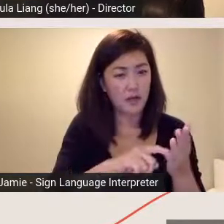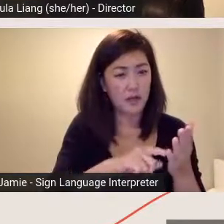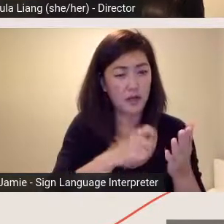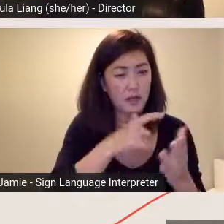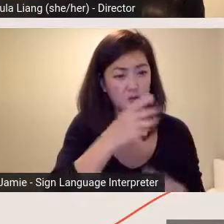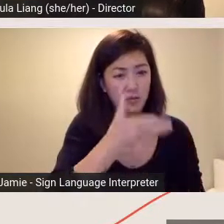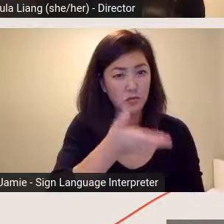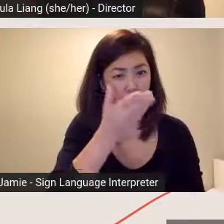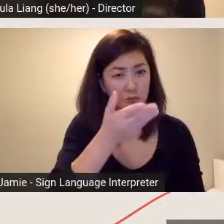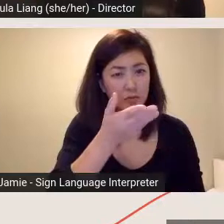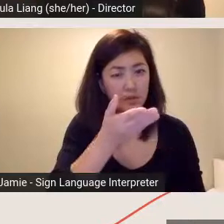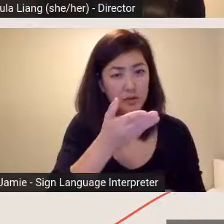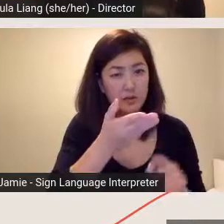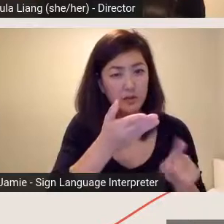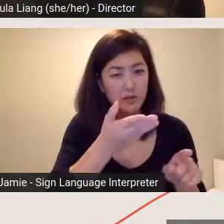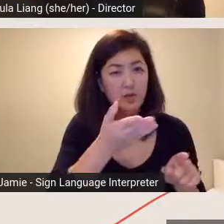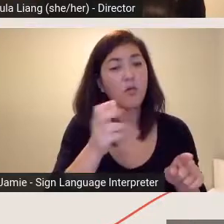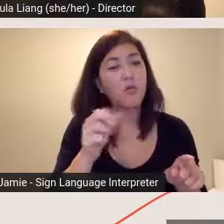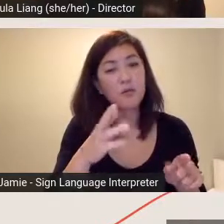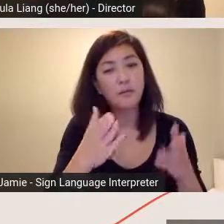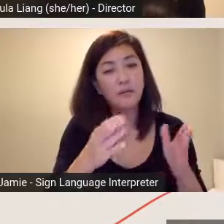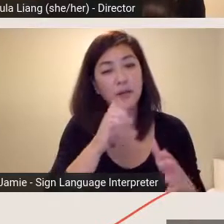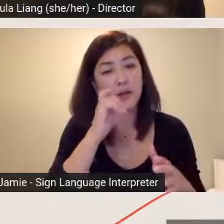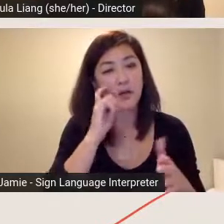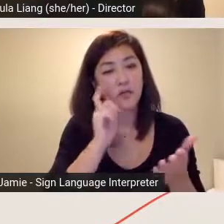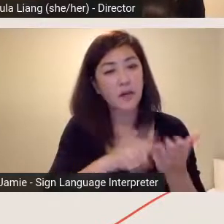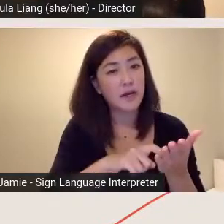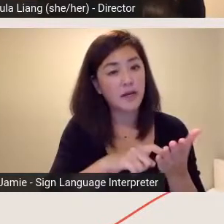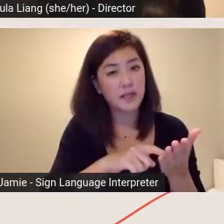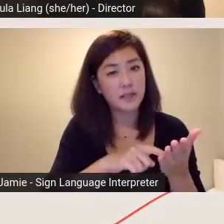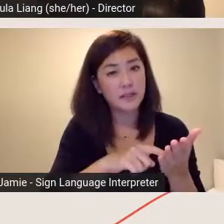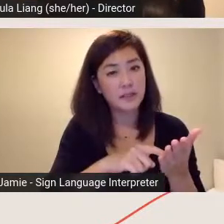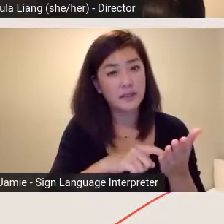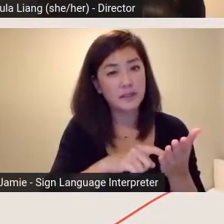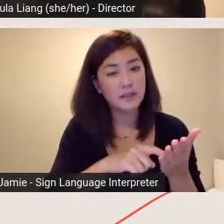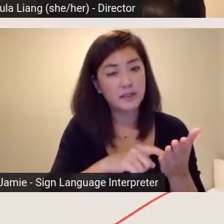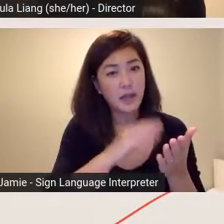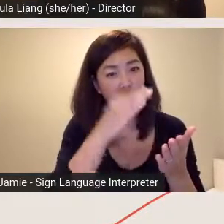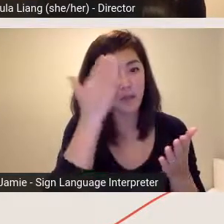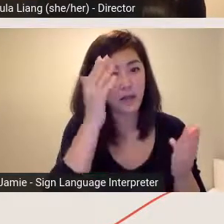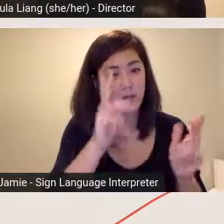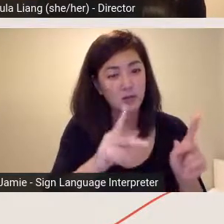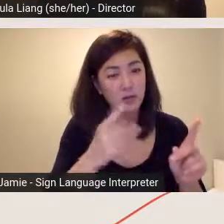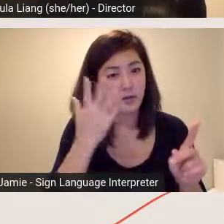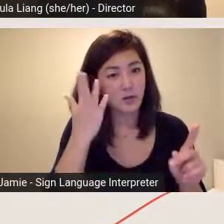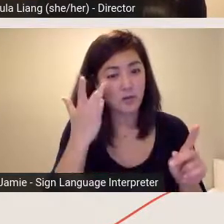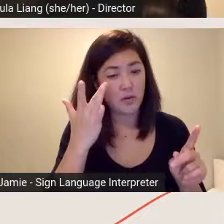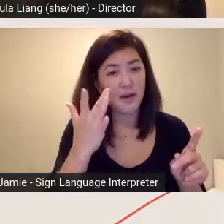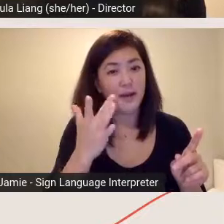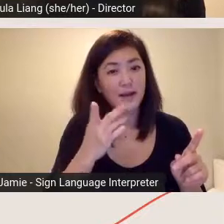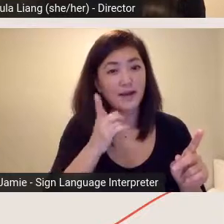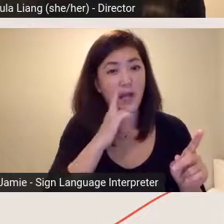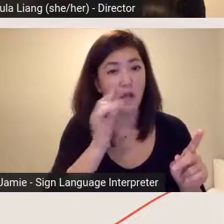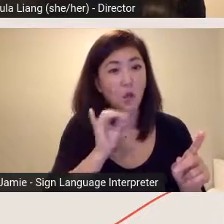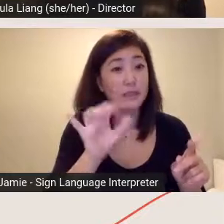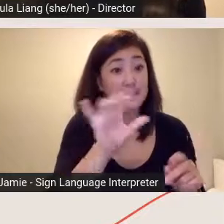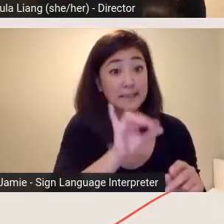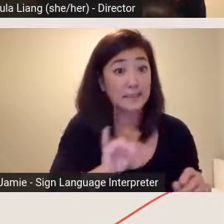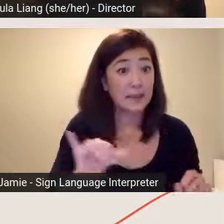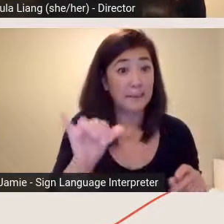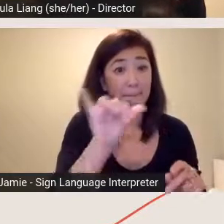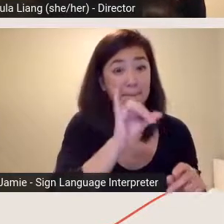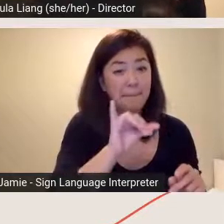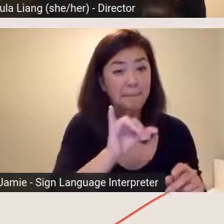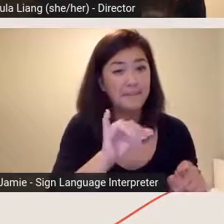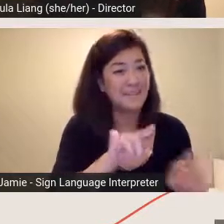might recognize, might have a hard time recognizing a Black person if Black people all look alike to